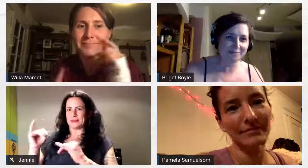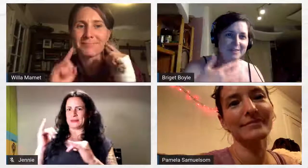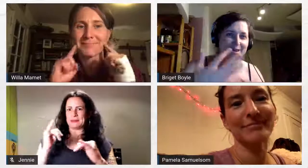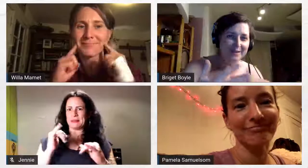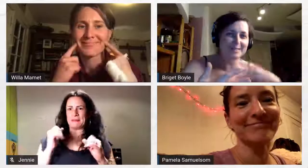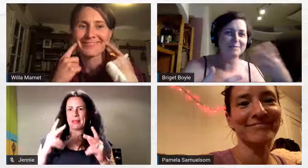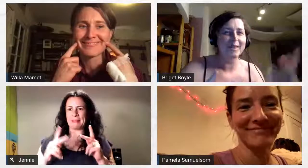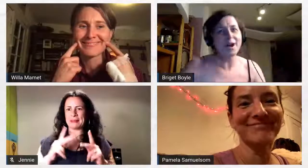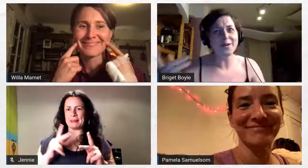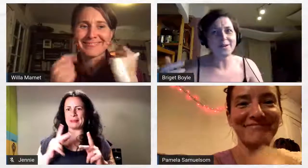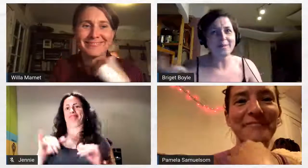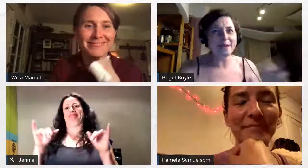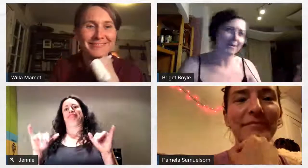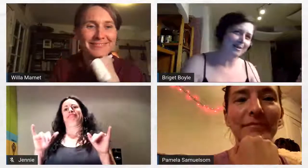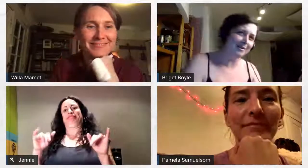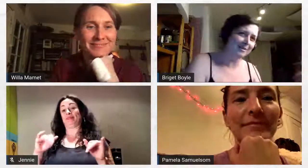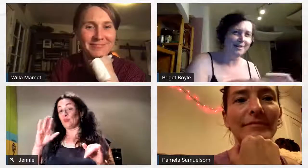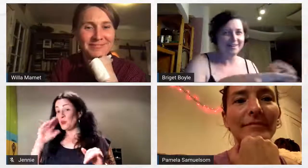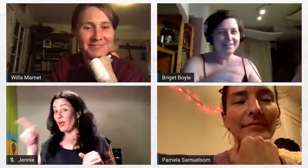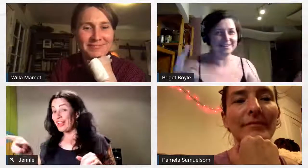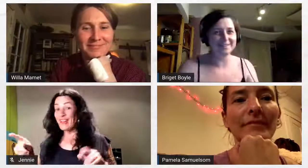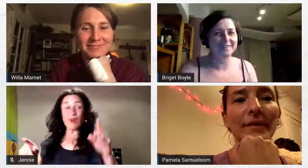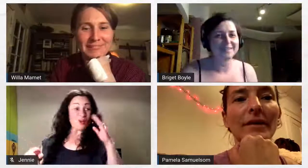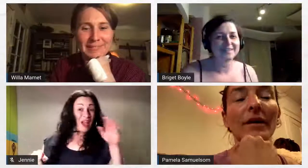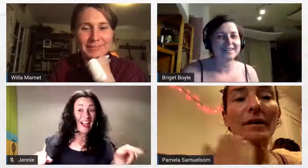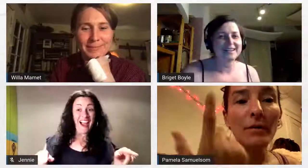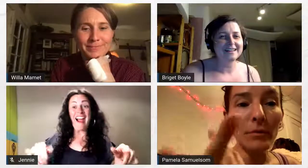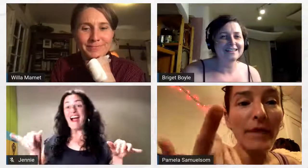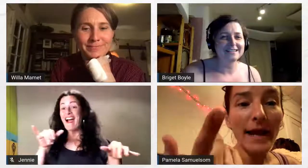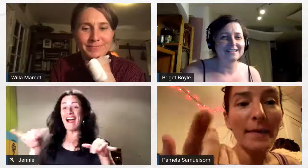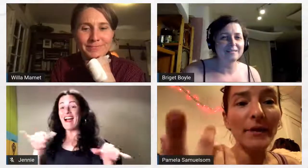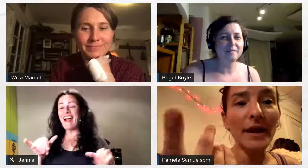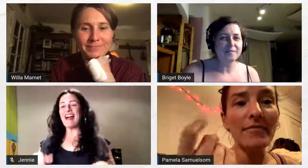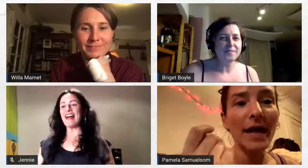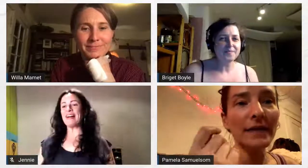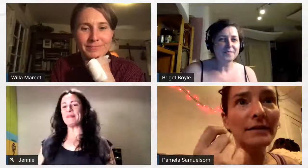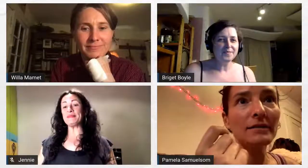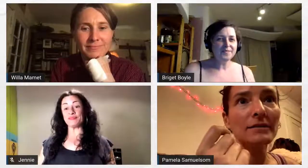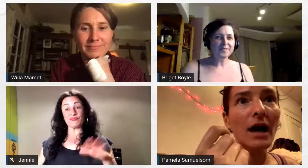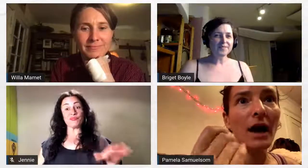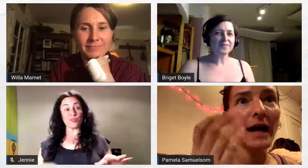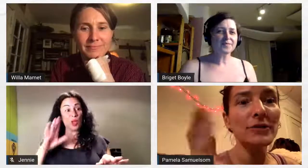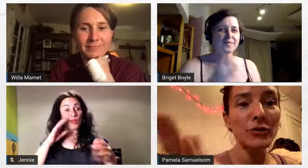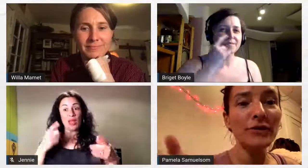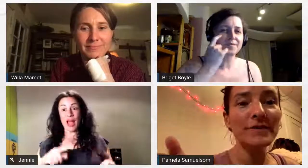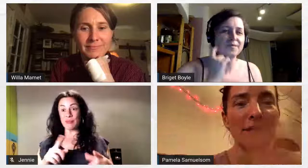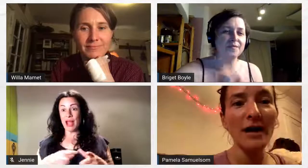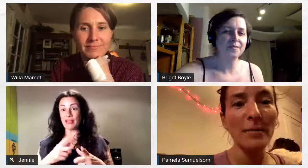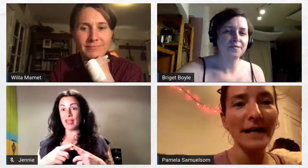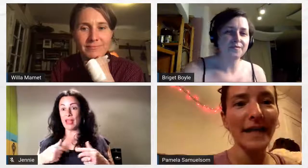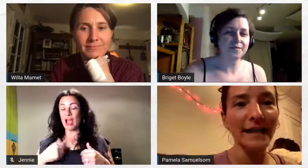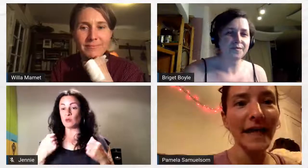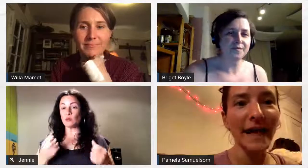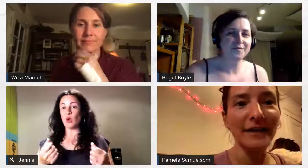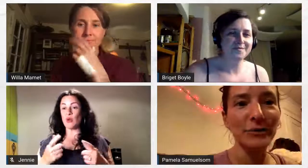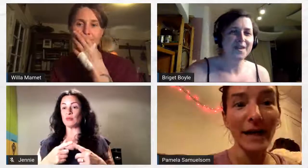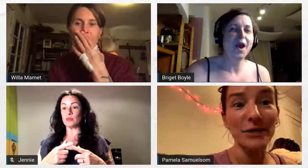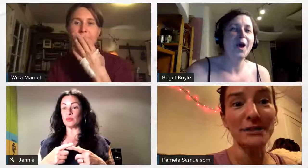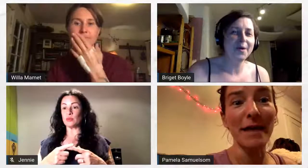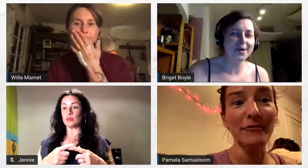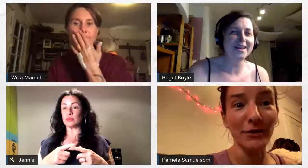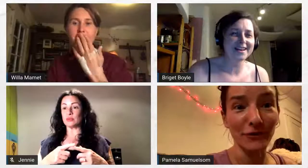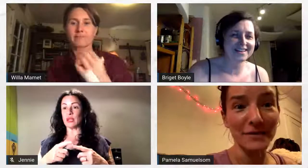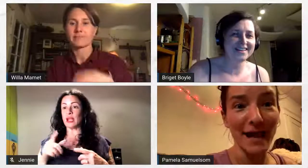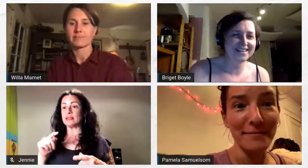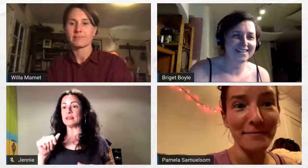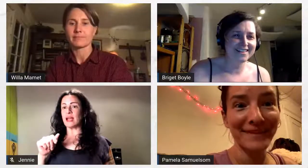And over the years, it's been like, oh, you know Pam? Oh, you know, So. Well, that happened. And then I drove Svetanka back to LA, who I had